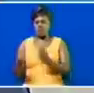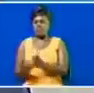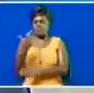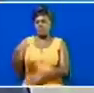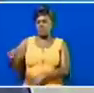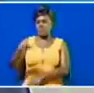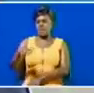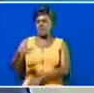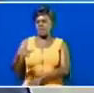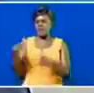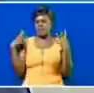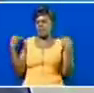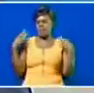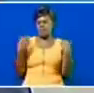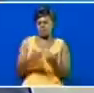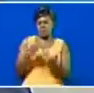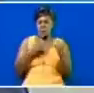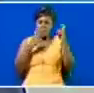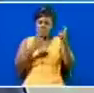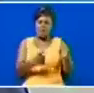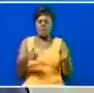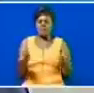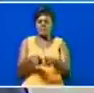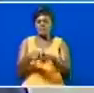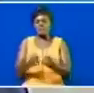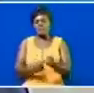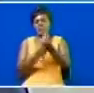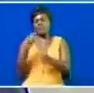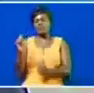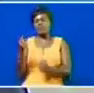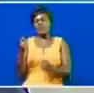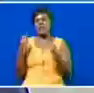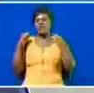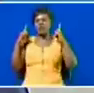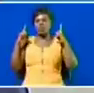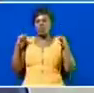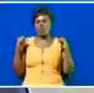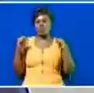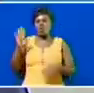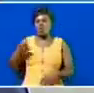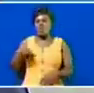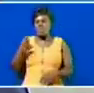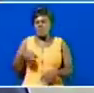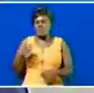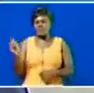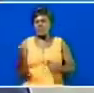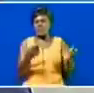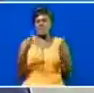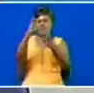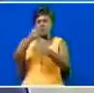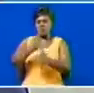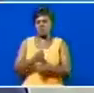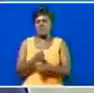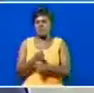regional training base to nurture talent. Hagerty has also backed Kenya to host Women Tennis Association, that is the WTA, and Association